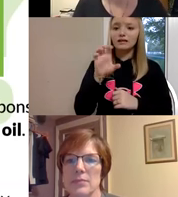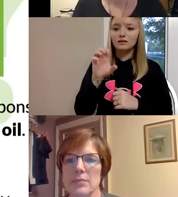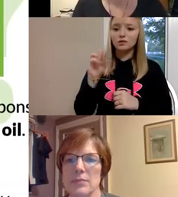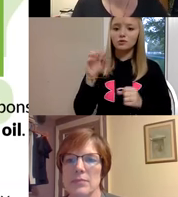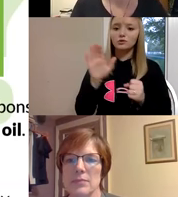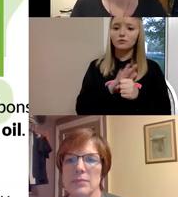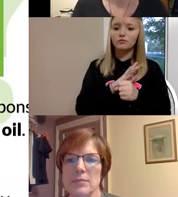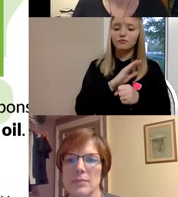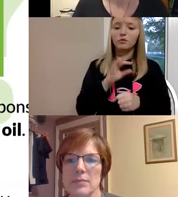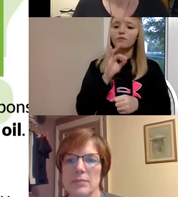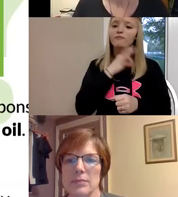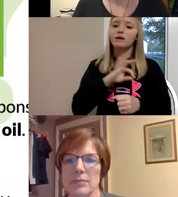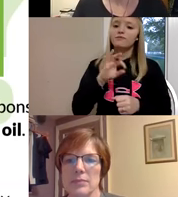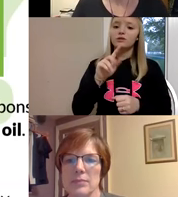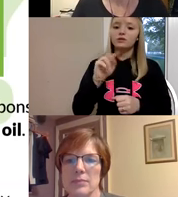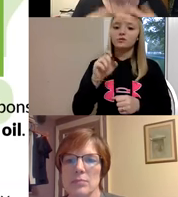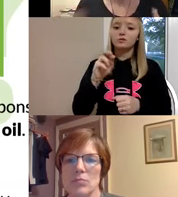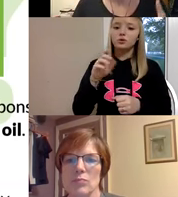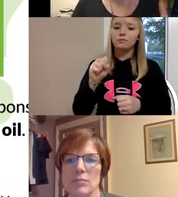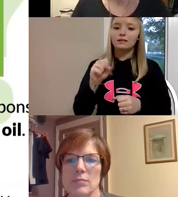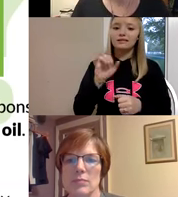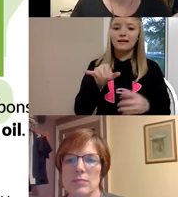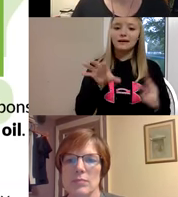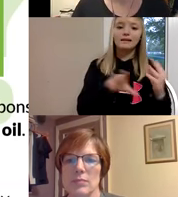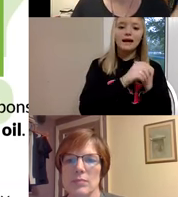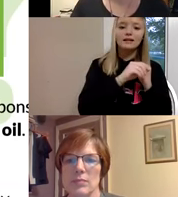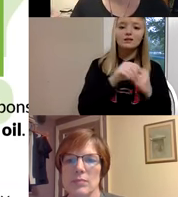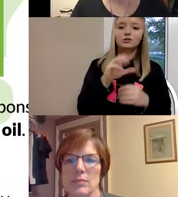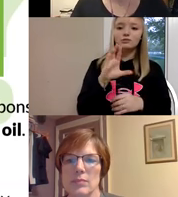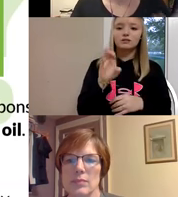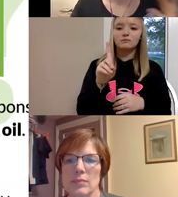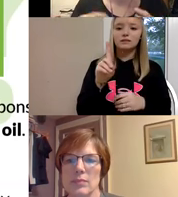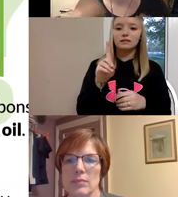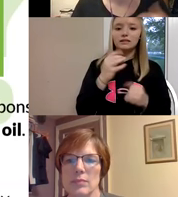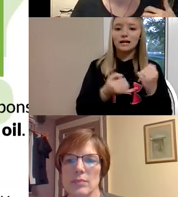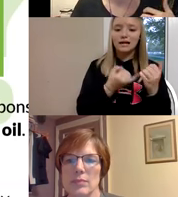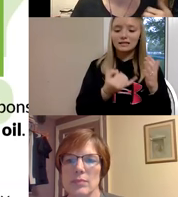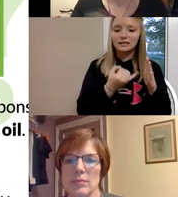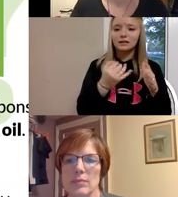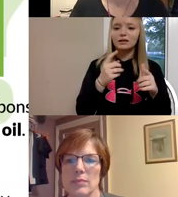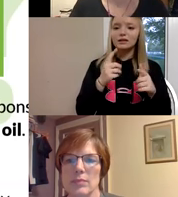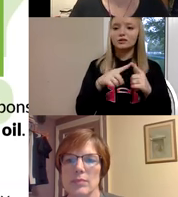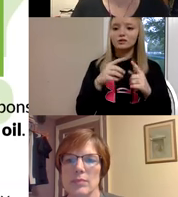to CBD isolate, and this helps to magnify its ability to balance our mind and our body.